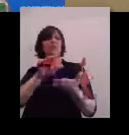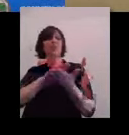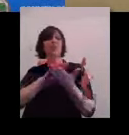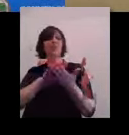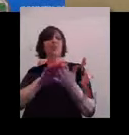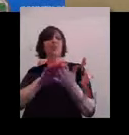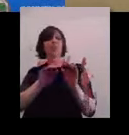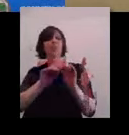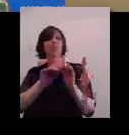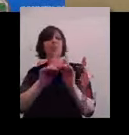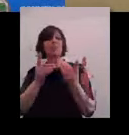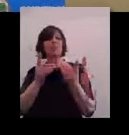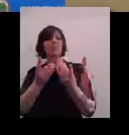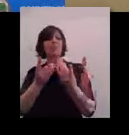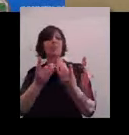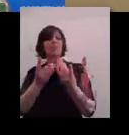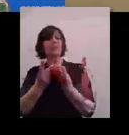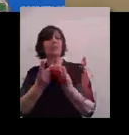best for our community.